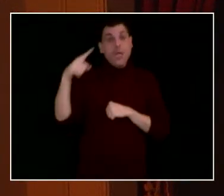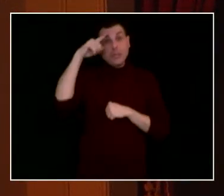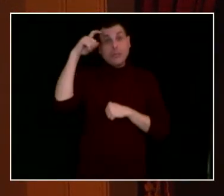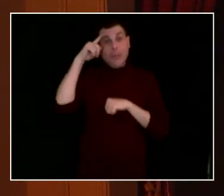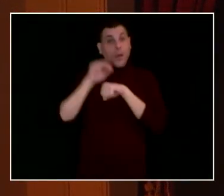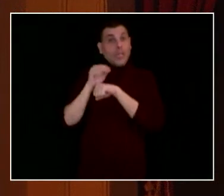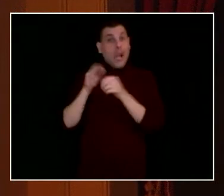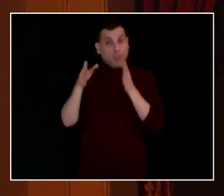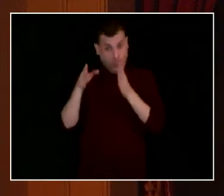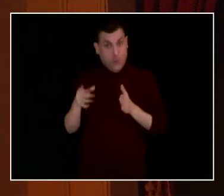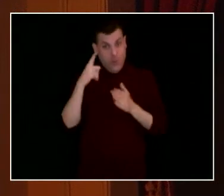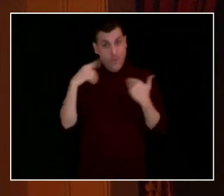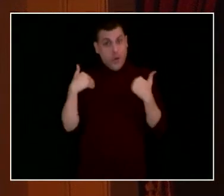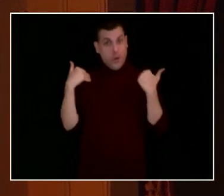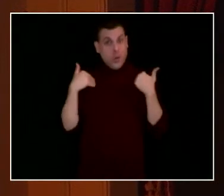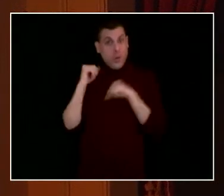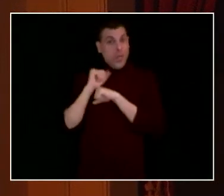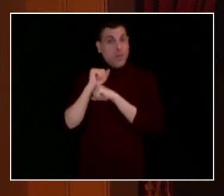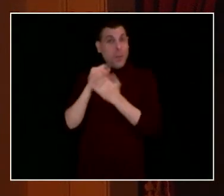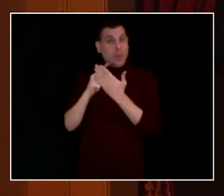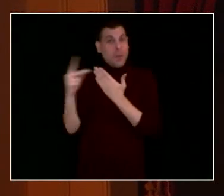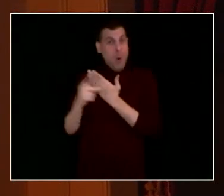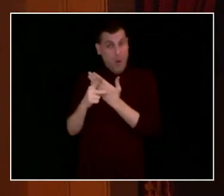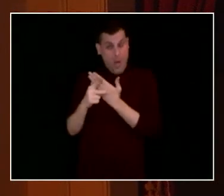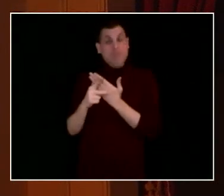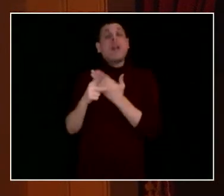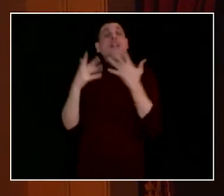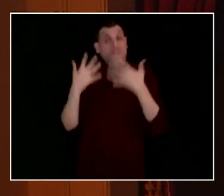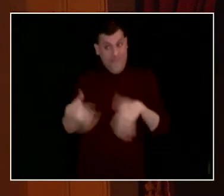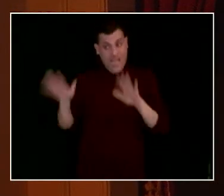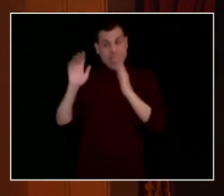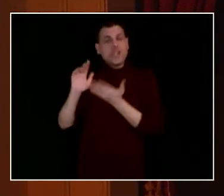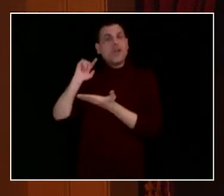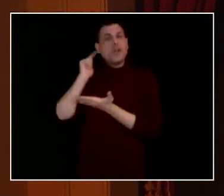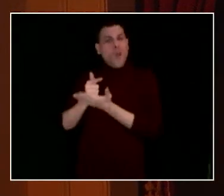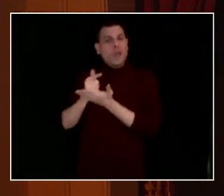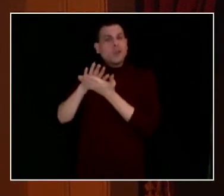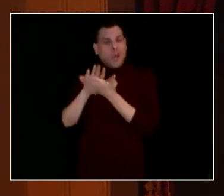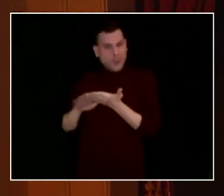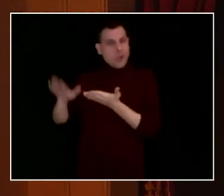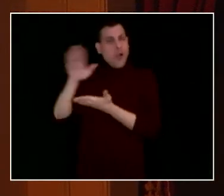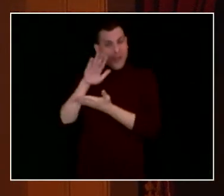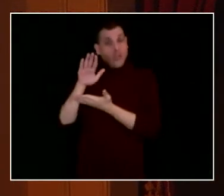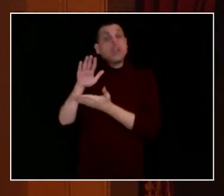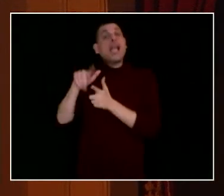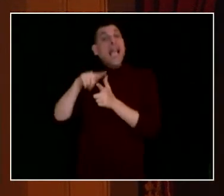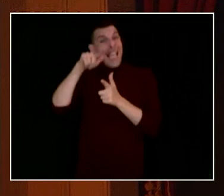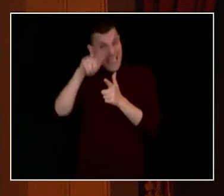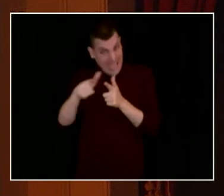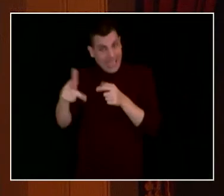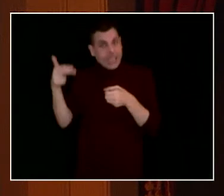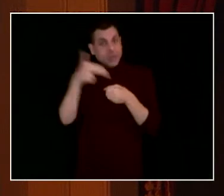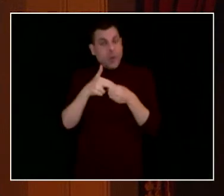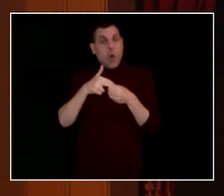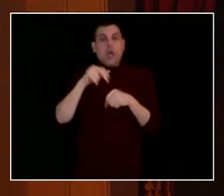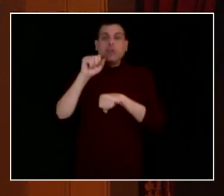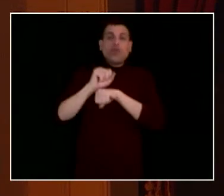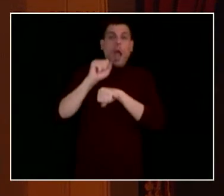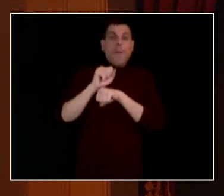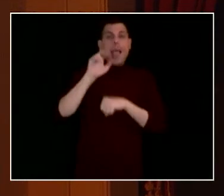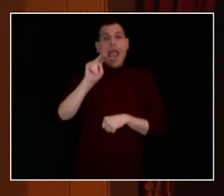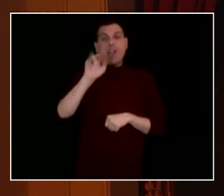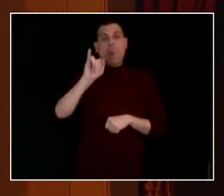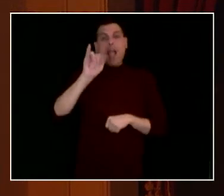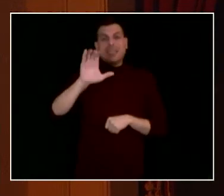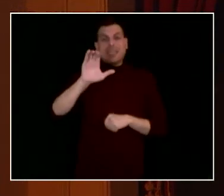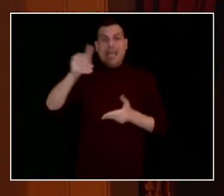youth employment program and graduating college, Kevin visited one of our Jobs NYC hiring halls and